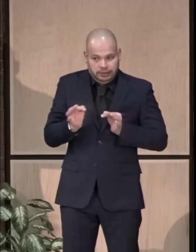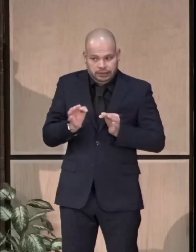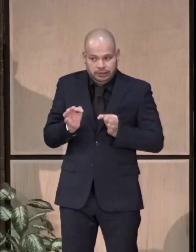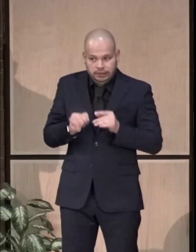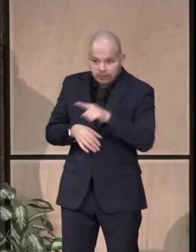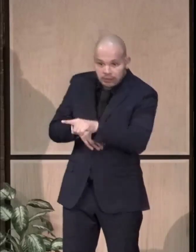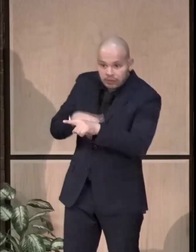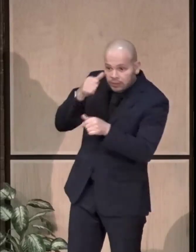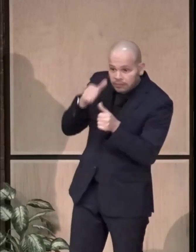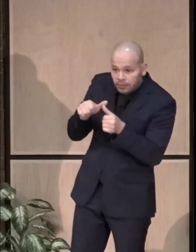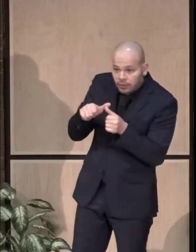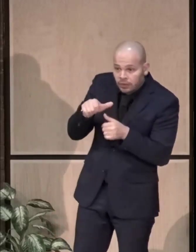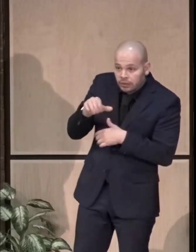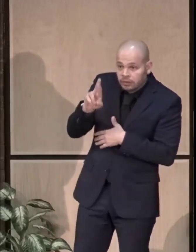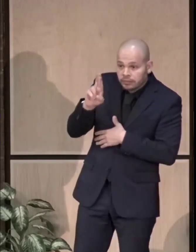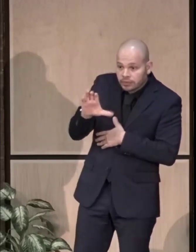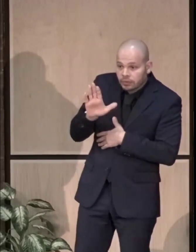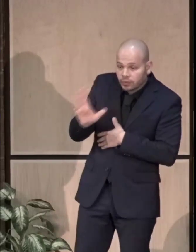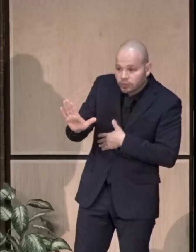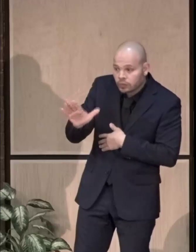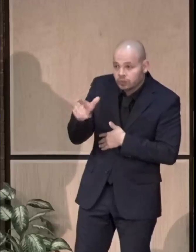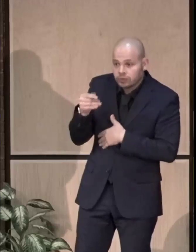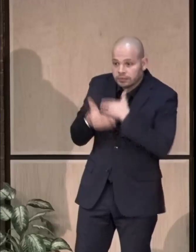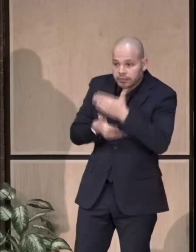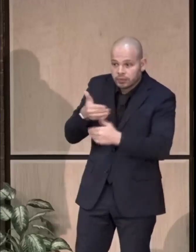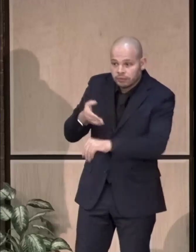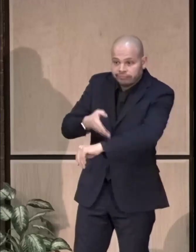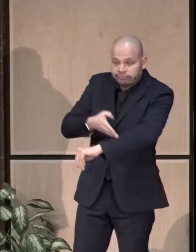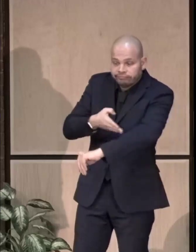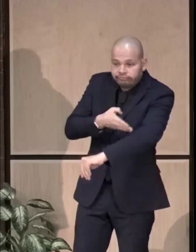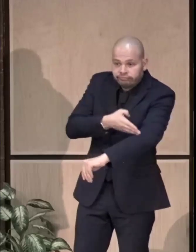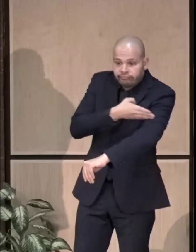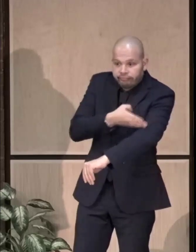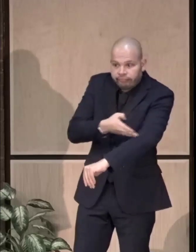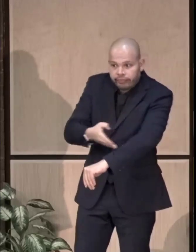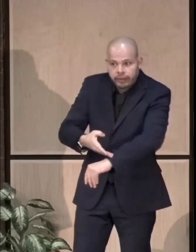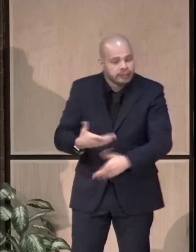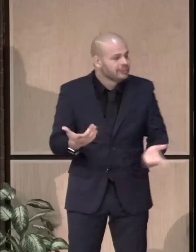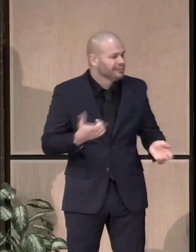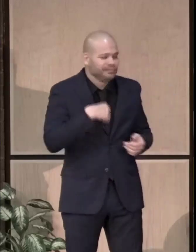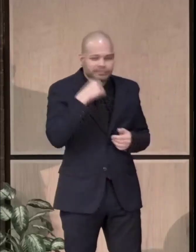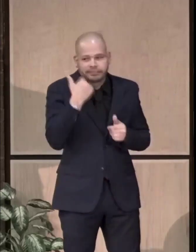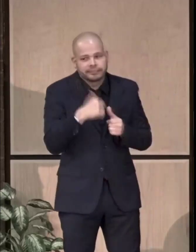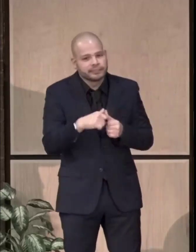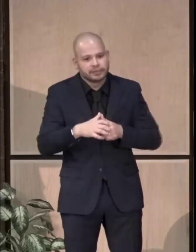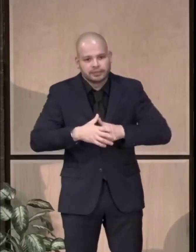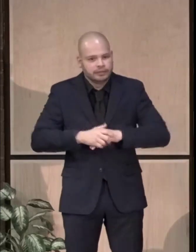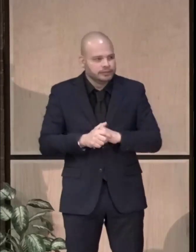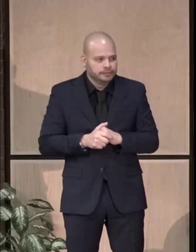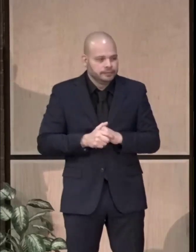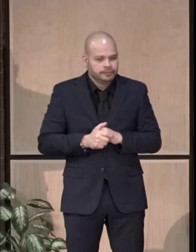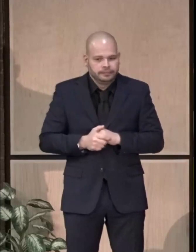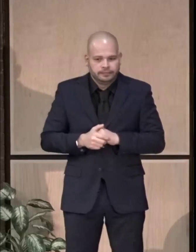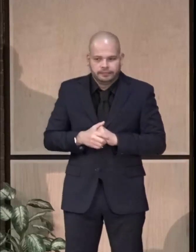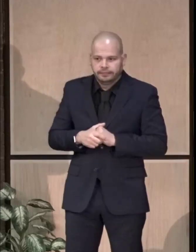I can't recall anything regarding his progress. Do you recall anything about your conversations with medical providers